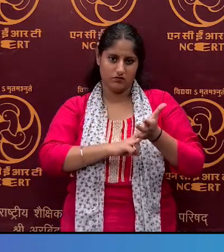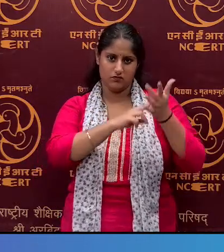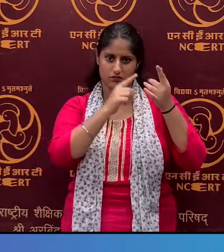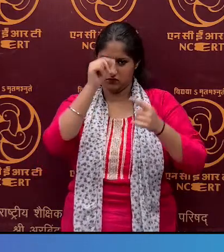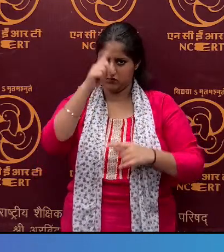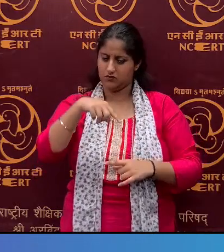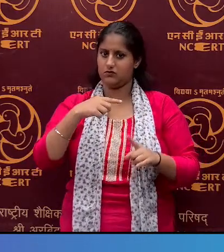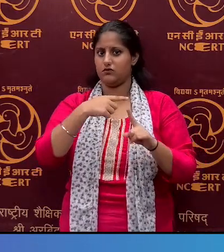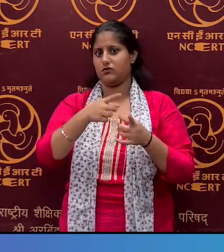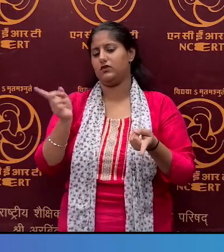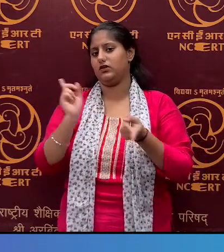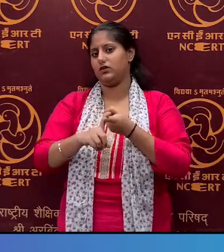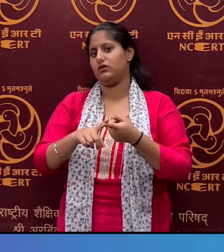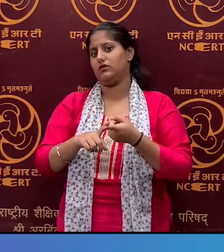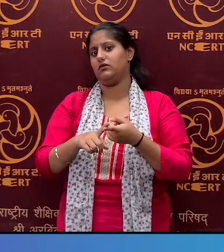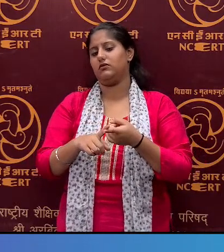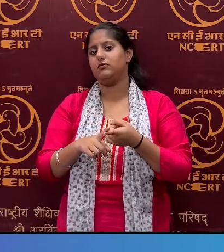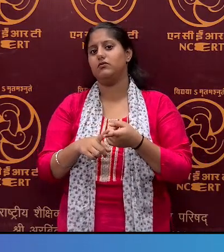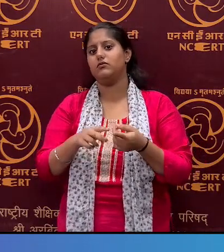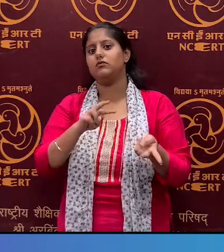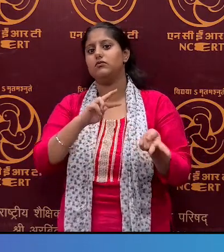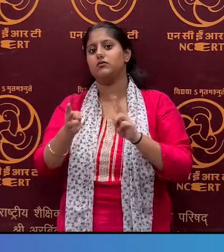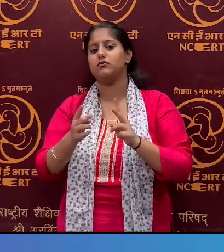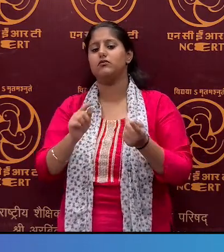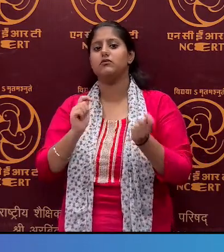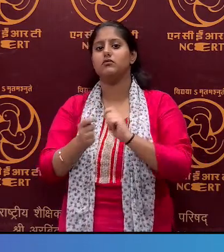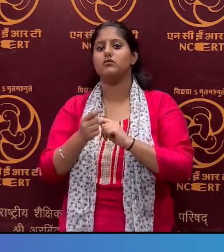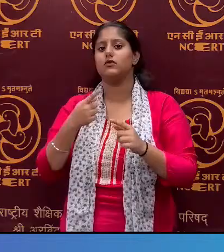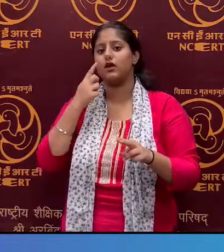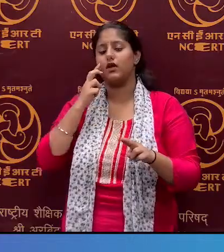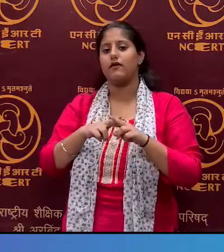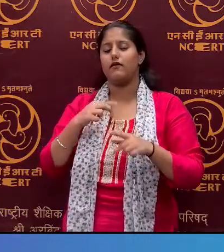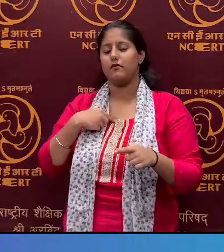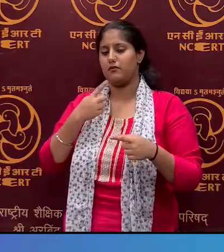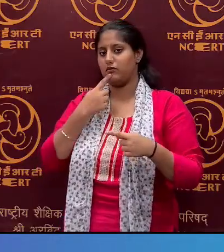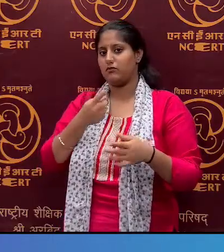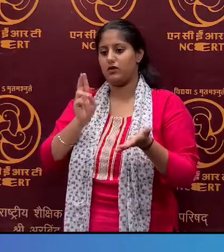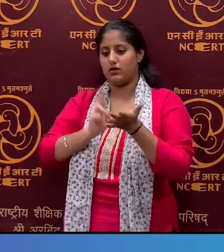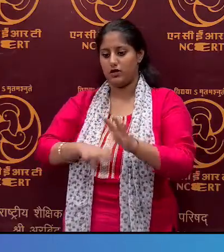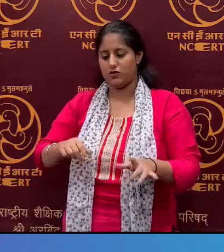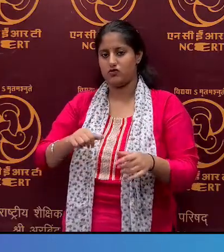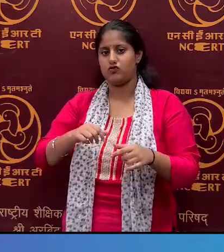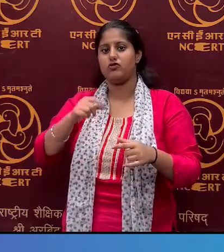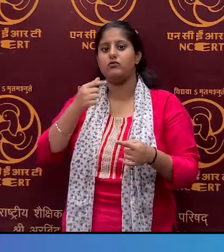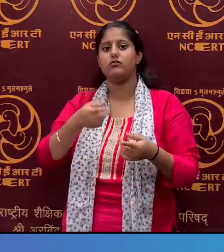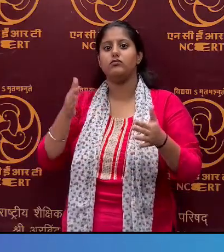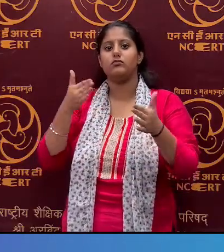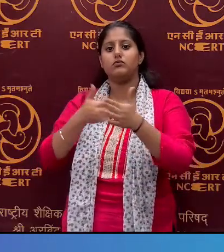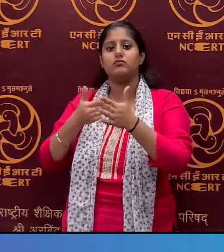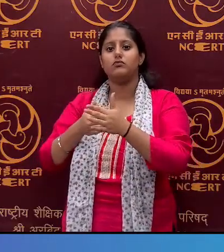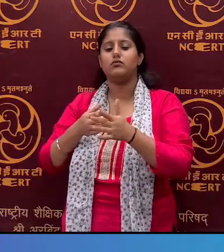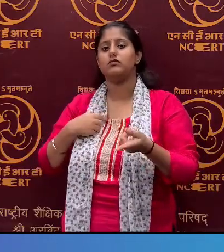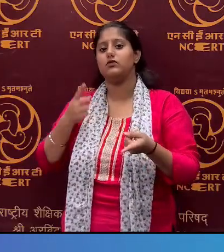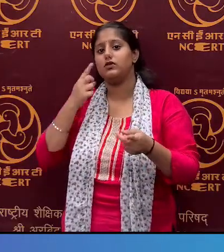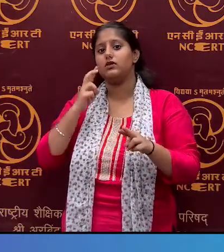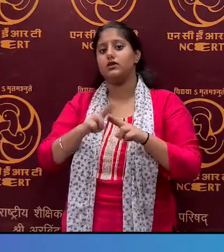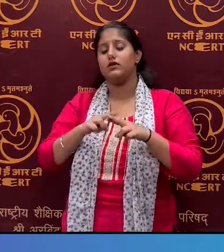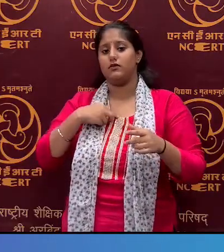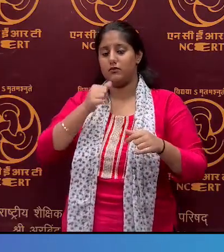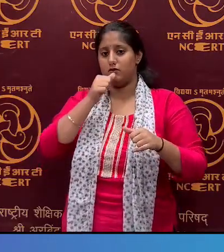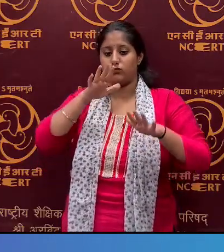India. Yeah, absolutely. So, if you talk about natural disaster, flood is in one of them. But when we talk about